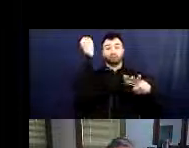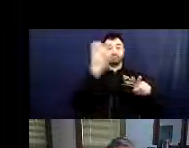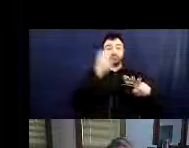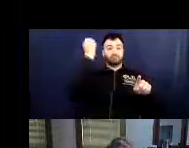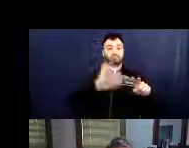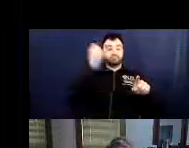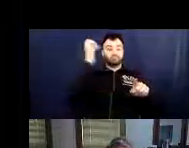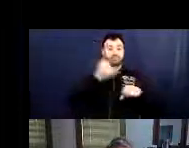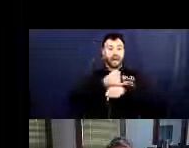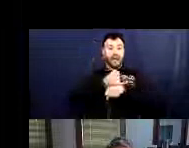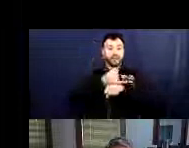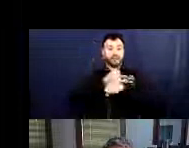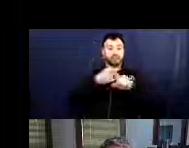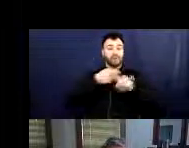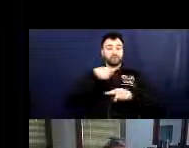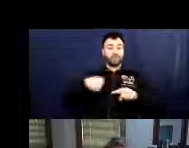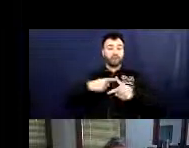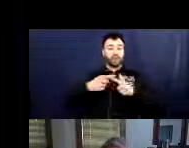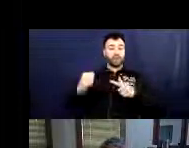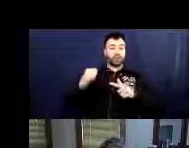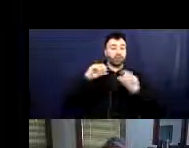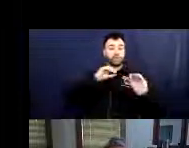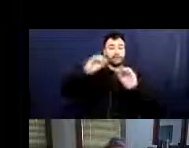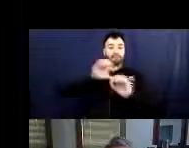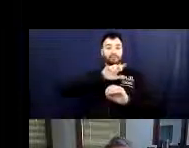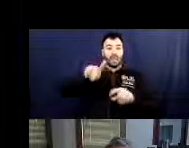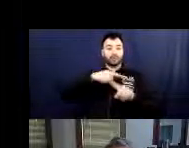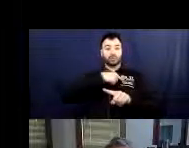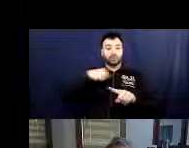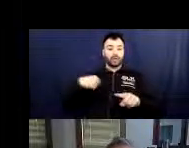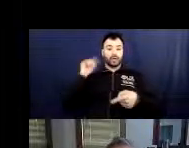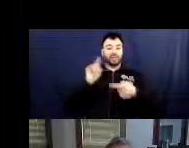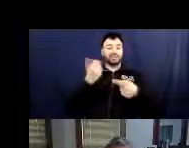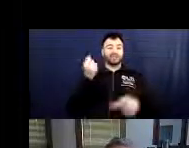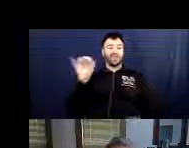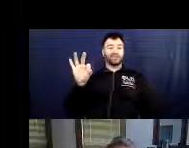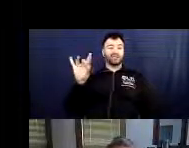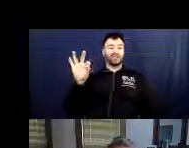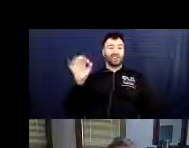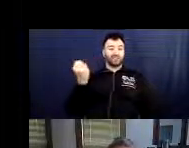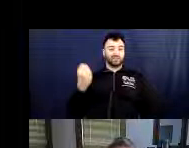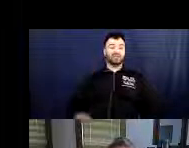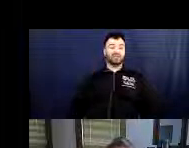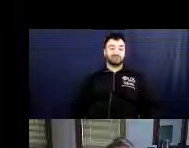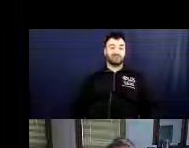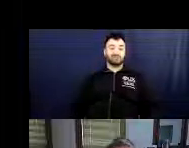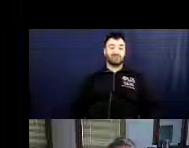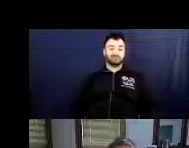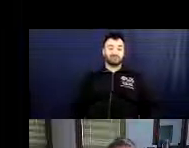the Chinese until the 1990s. That would be Hong Kong and Macau. In the US, we actually had